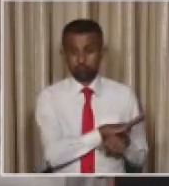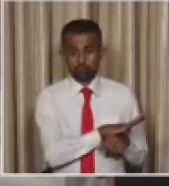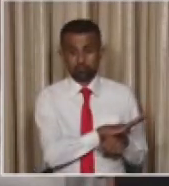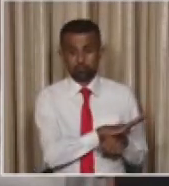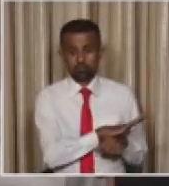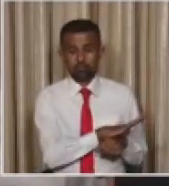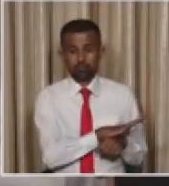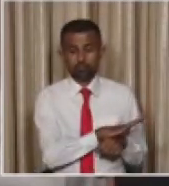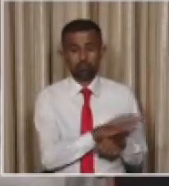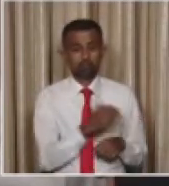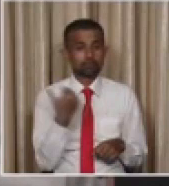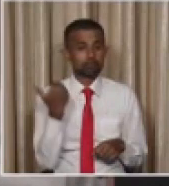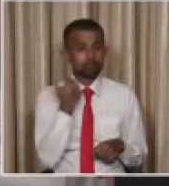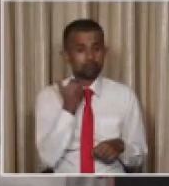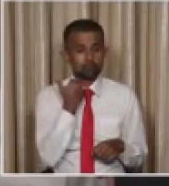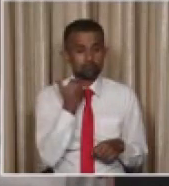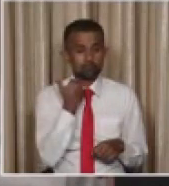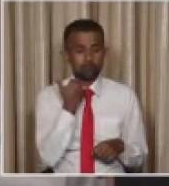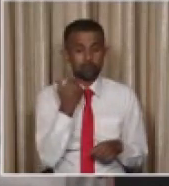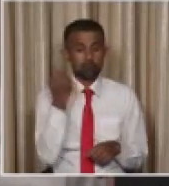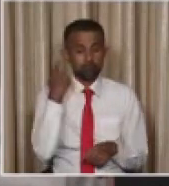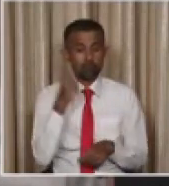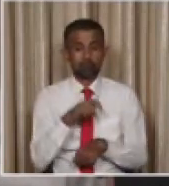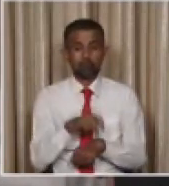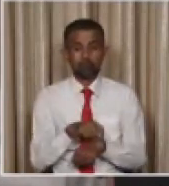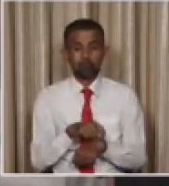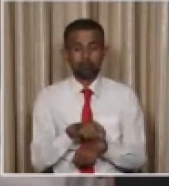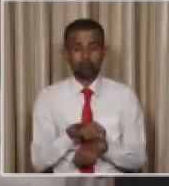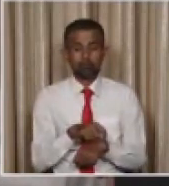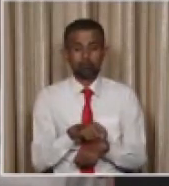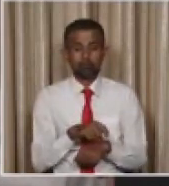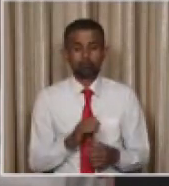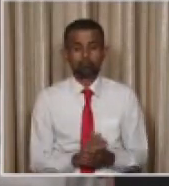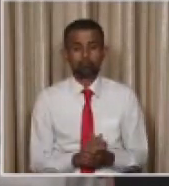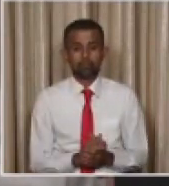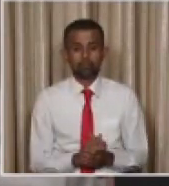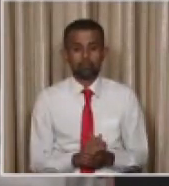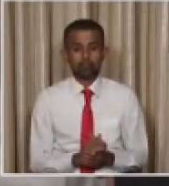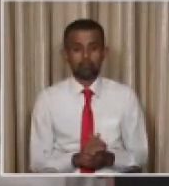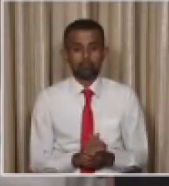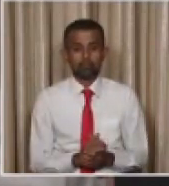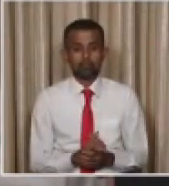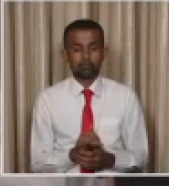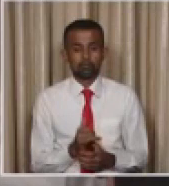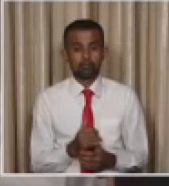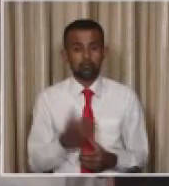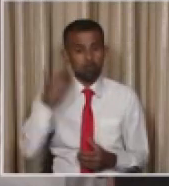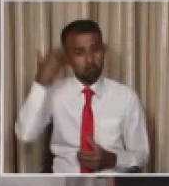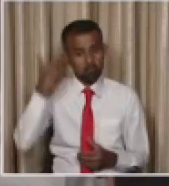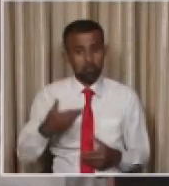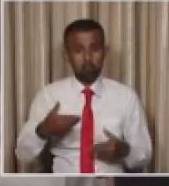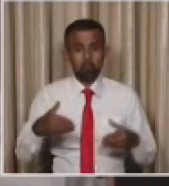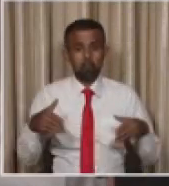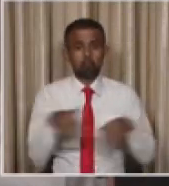COVID-19. You know, I was also there. Initially, all countries sort of stopped burials, and then it